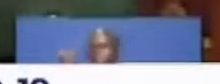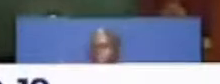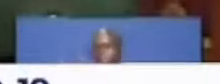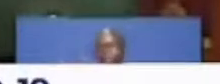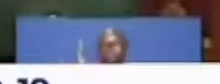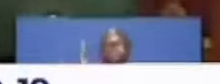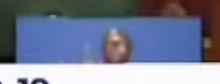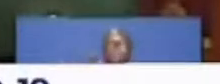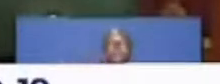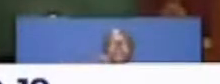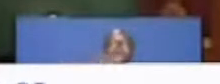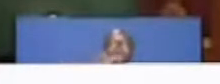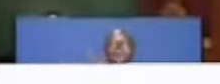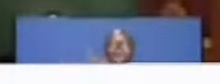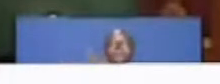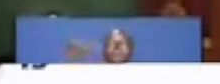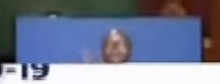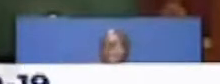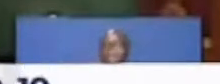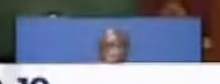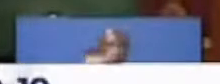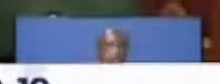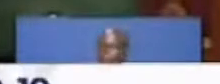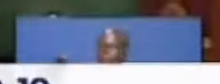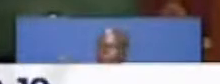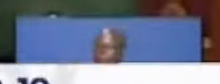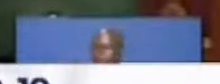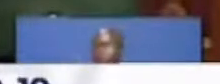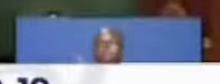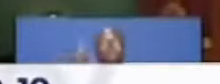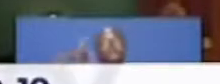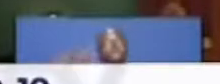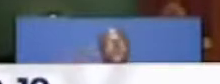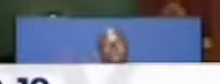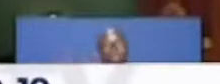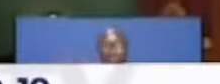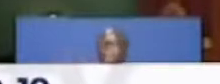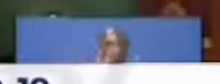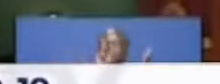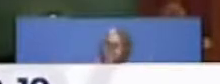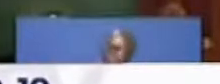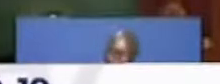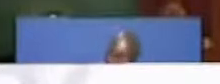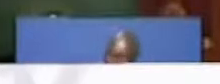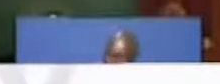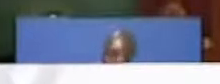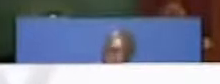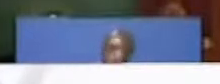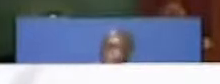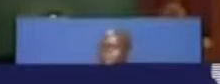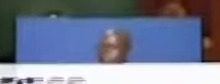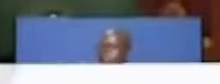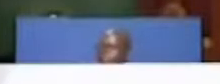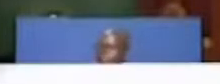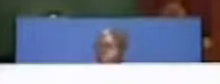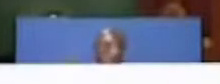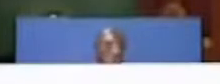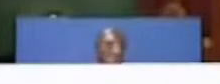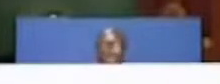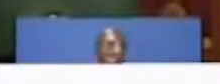border. But to transport fuel from the port of Kisumu to Port Bell in Uganda by